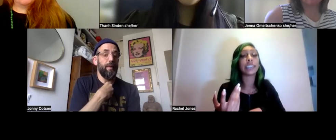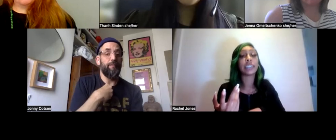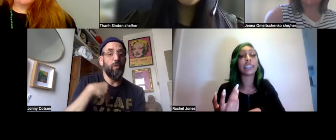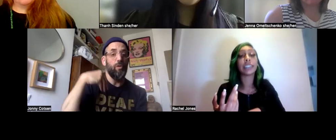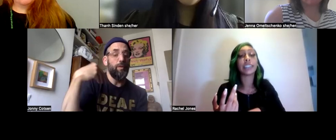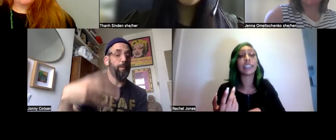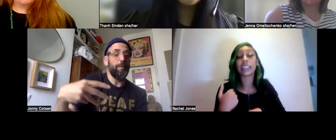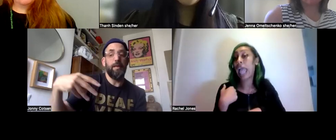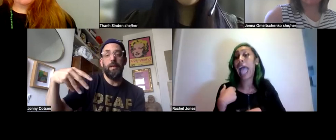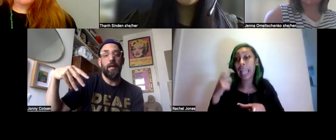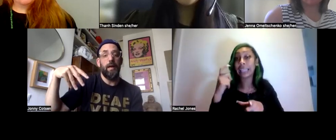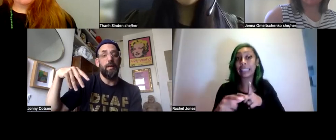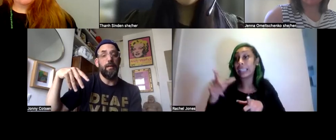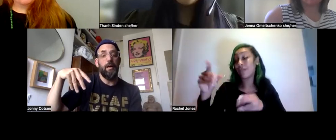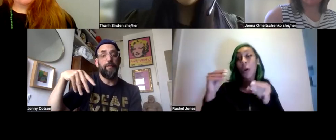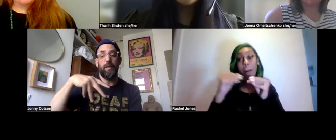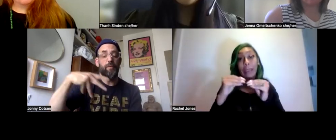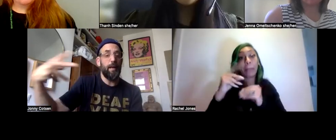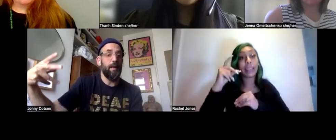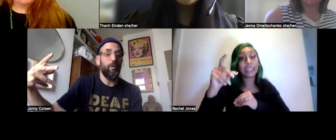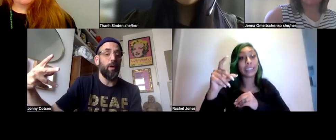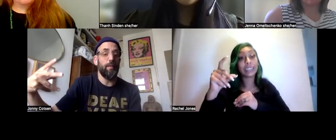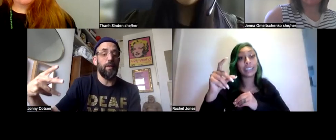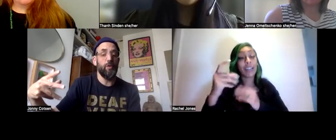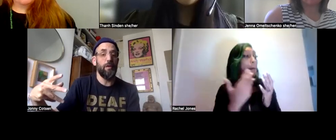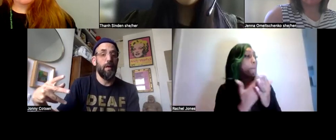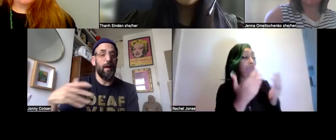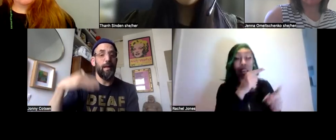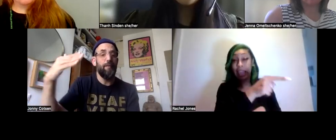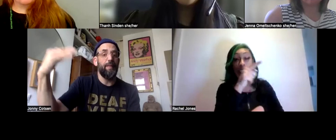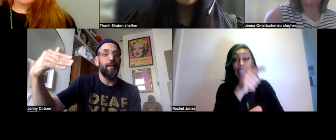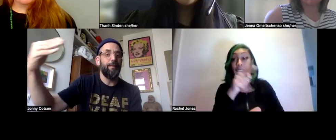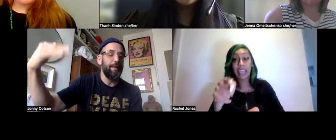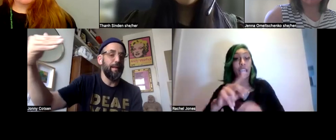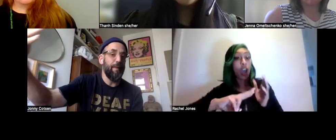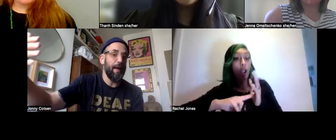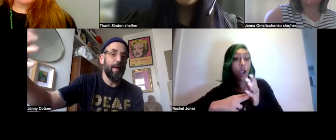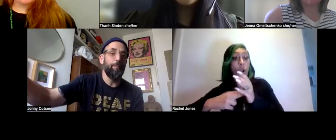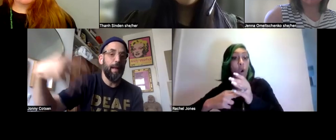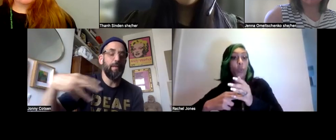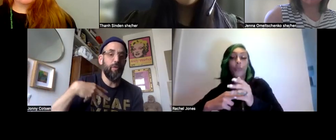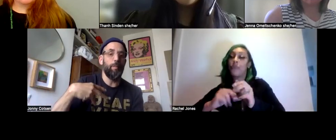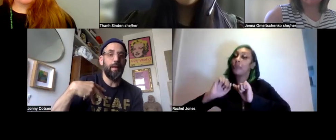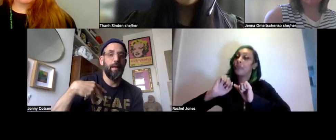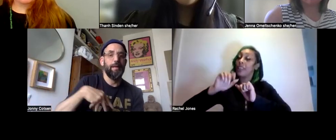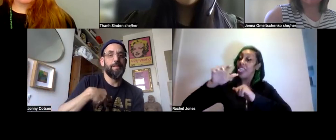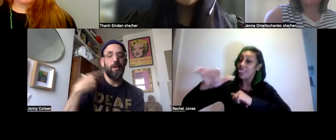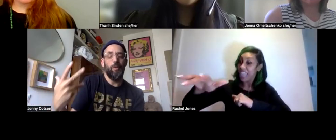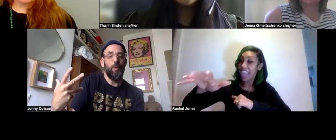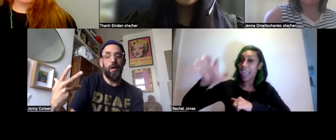I did it for the BBT and done it for many other organization, and everything has been there in place for